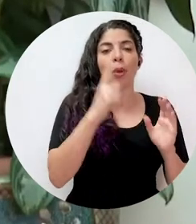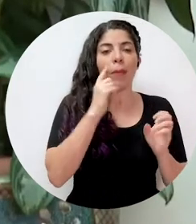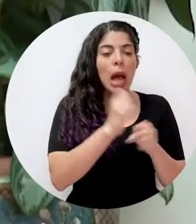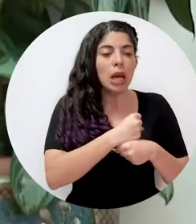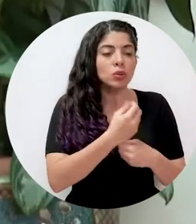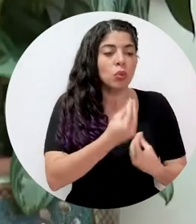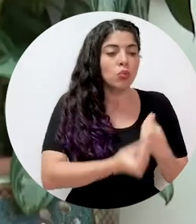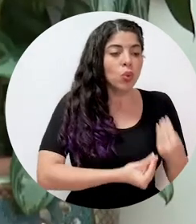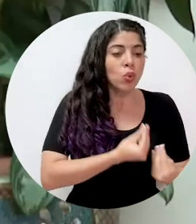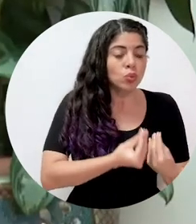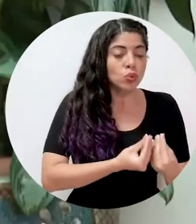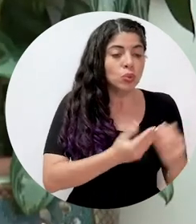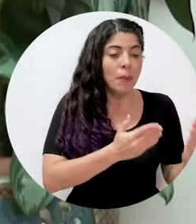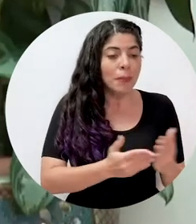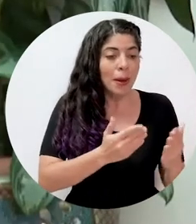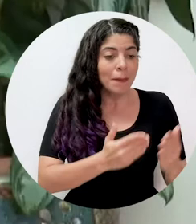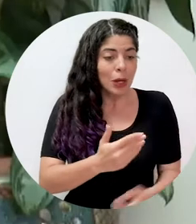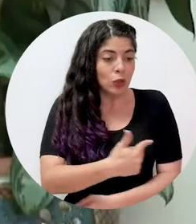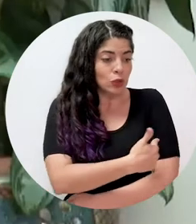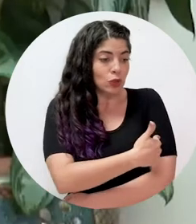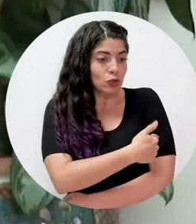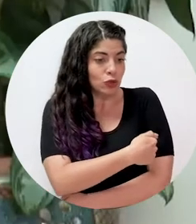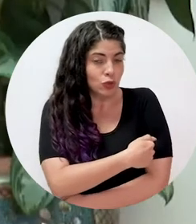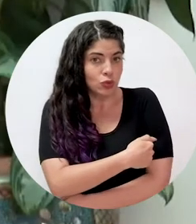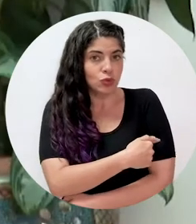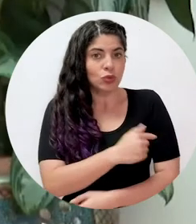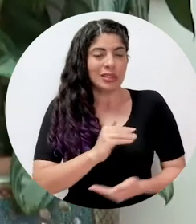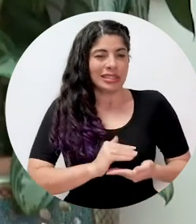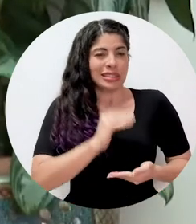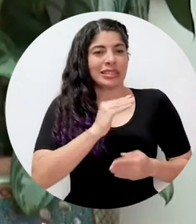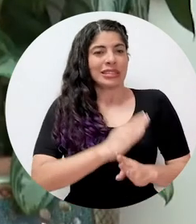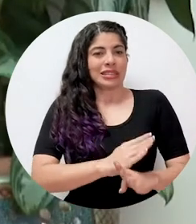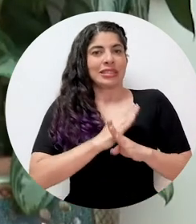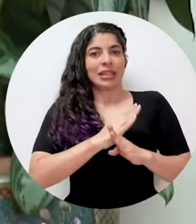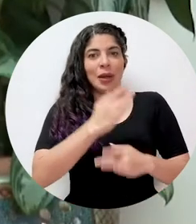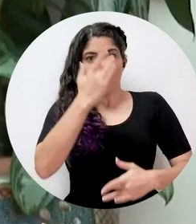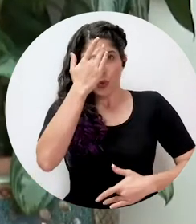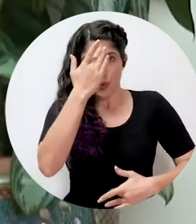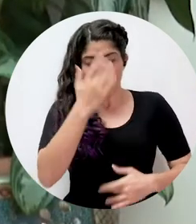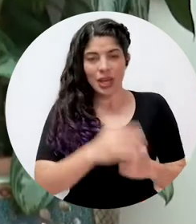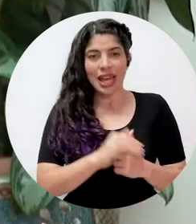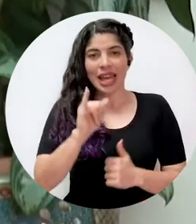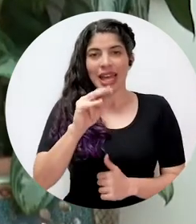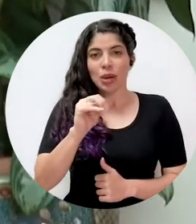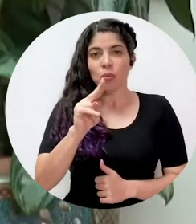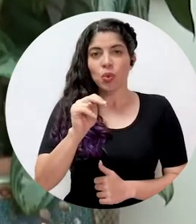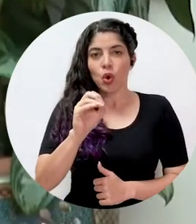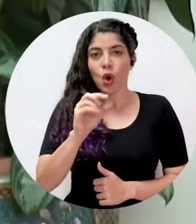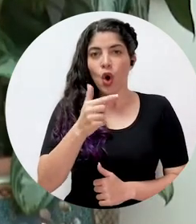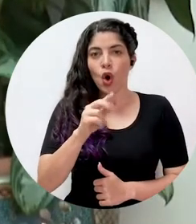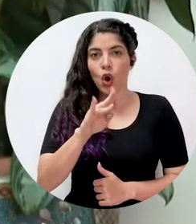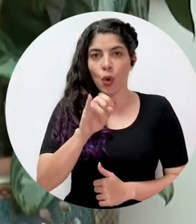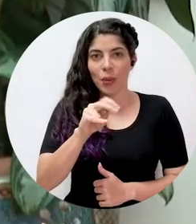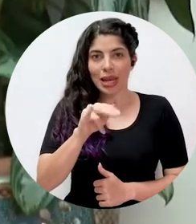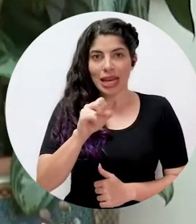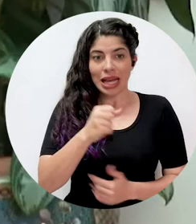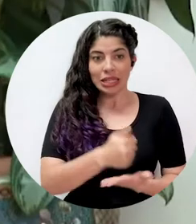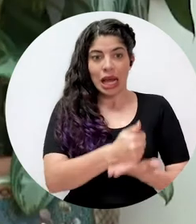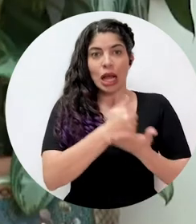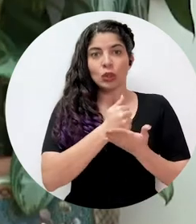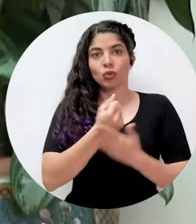the manufacture of injectable preparations of hyperimmune human immunoglobulins